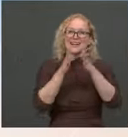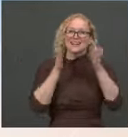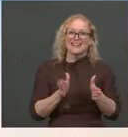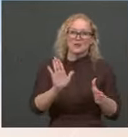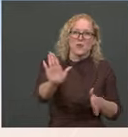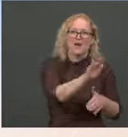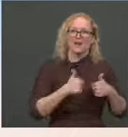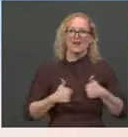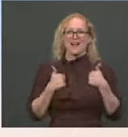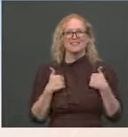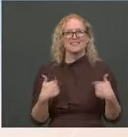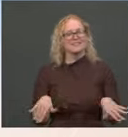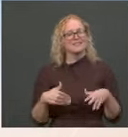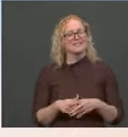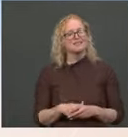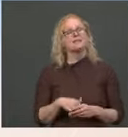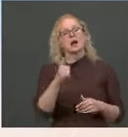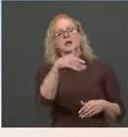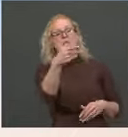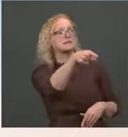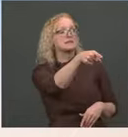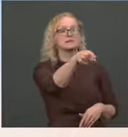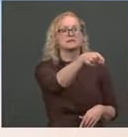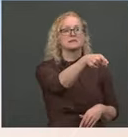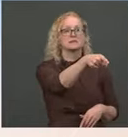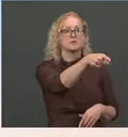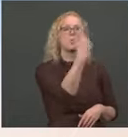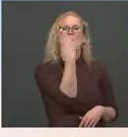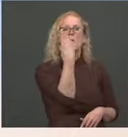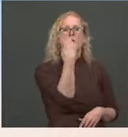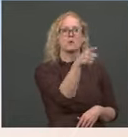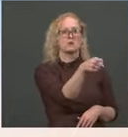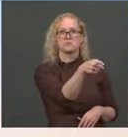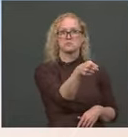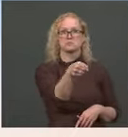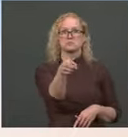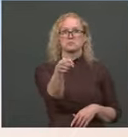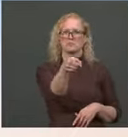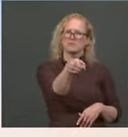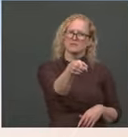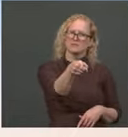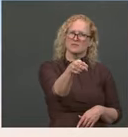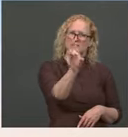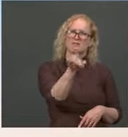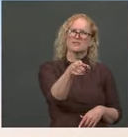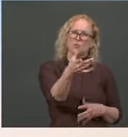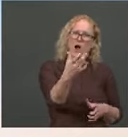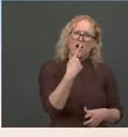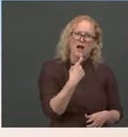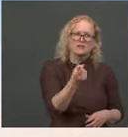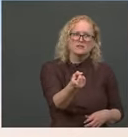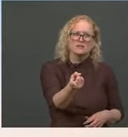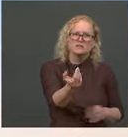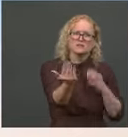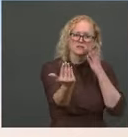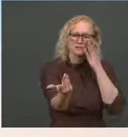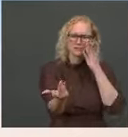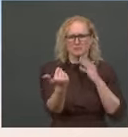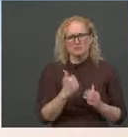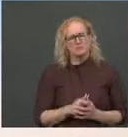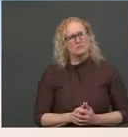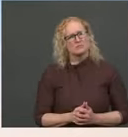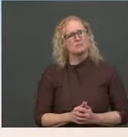Okay. Can you answer maybe one more? Okay, one more. JJ, did I take one from you? Not yet. Okay, good. Could you explain